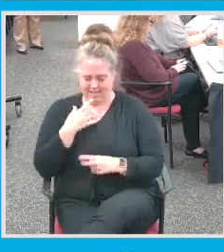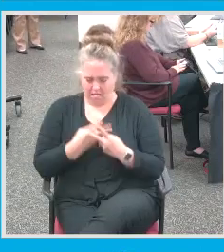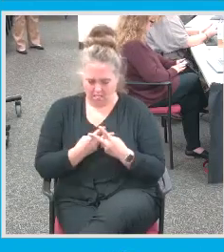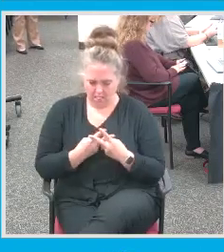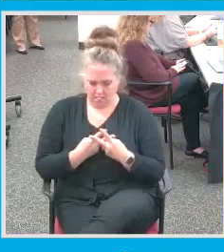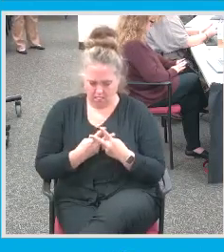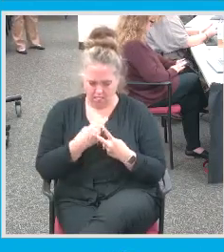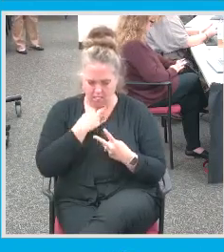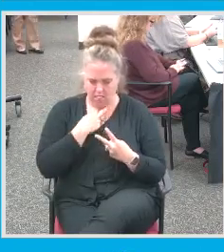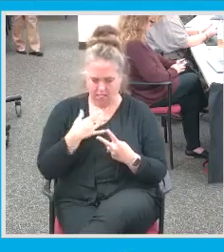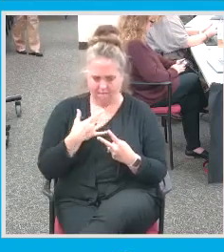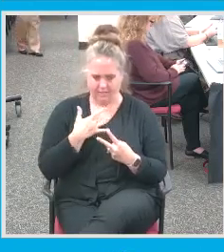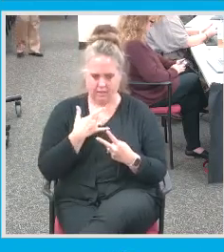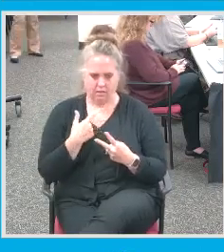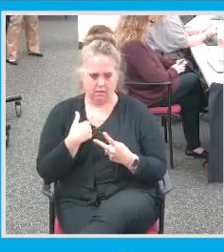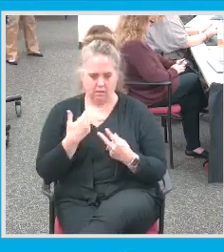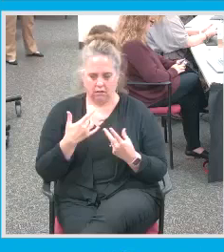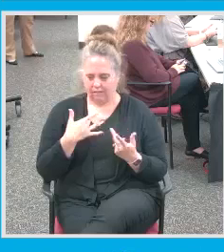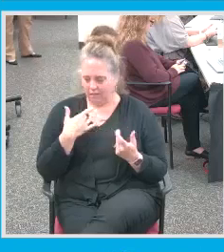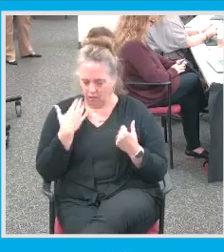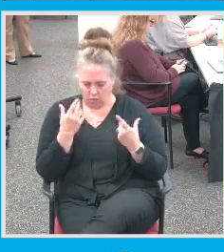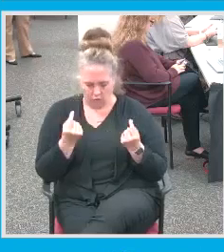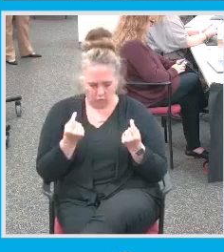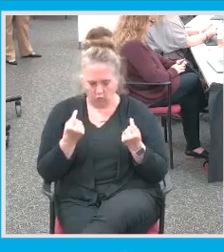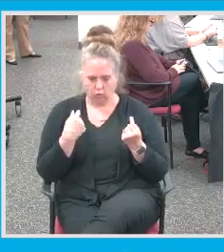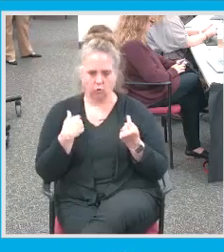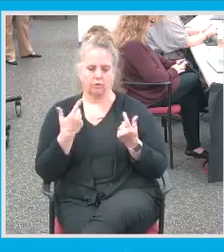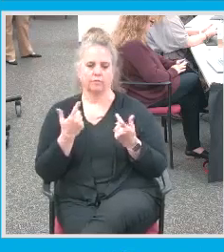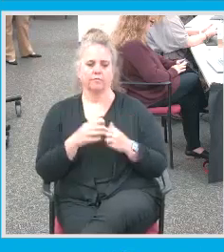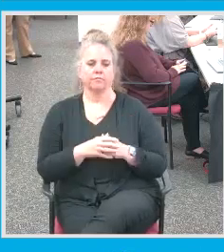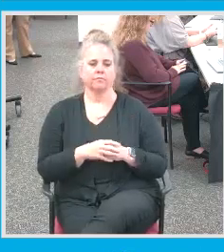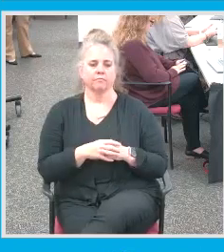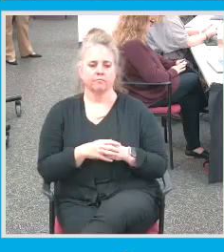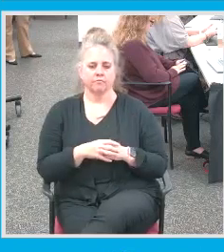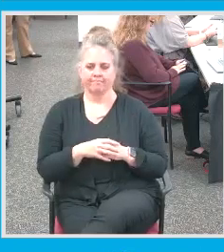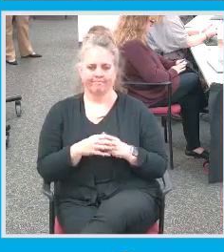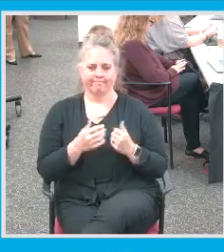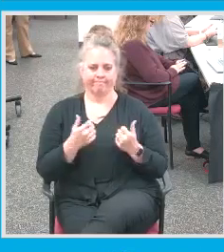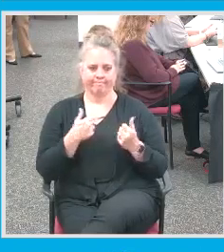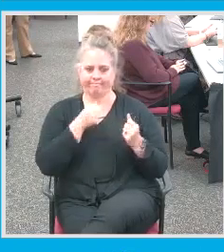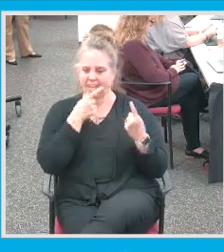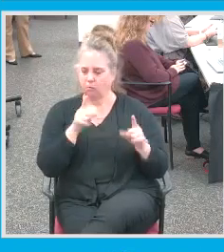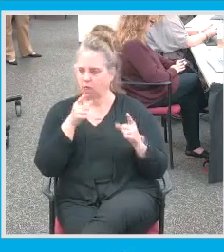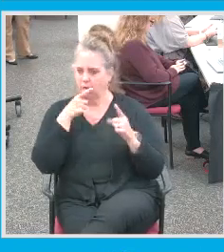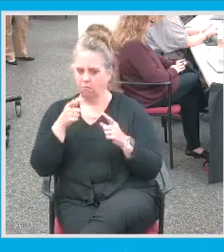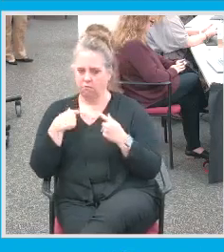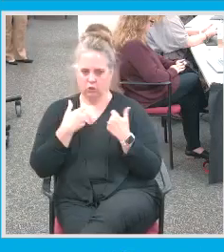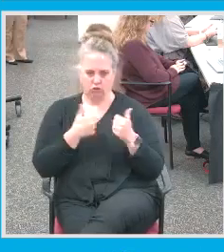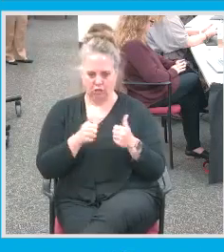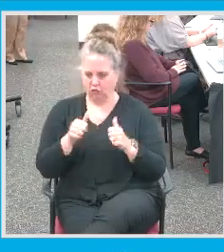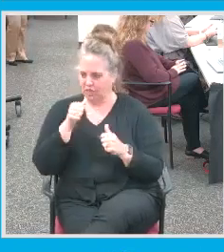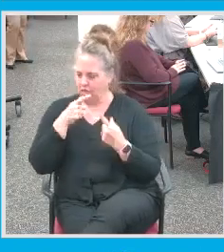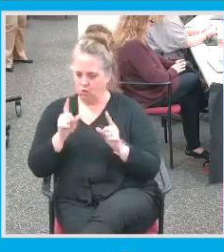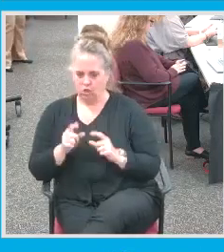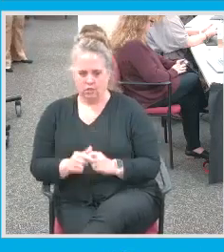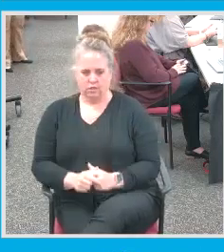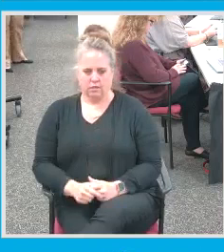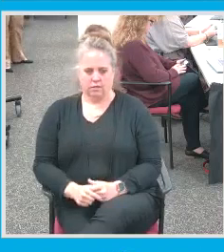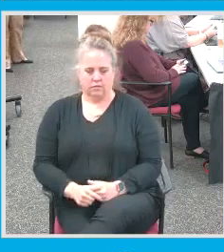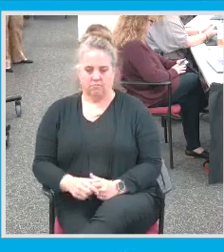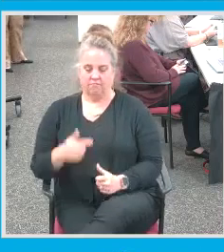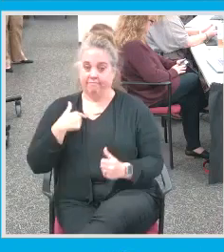don't know what to do, or maybe everything that they're trying is not working, so they're feeling some failure. And then